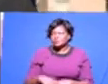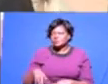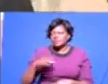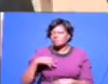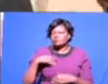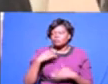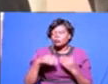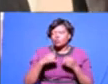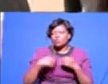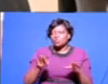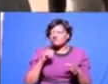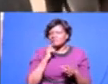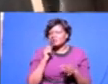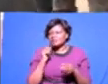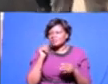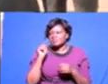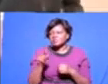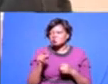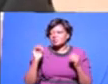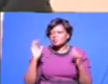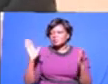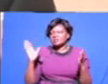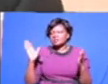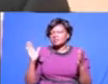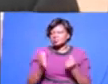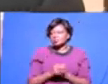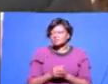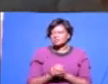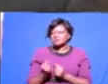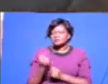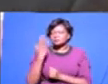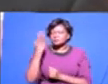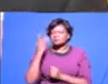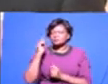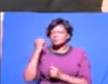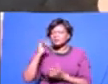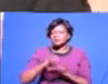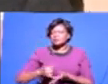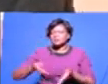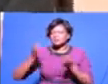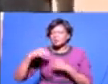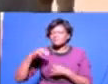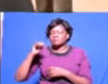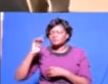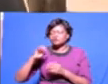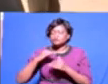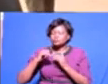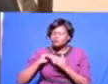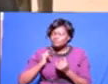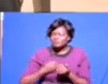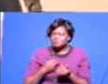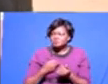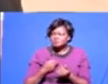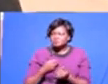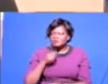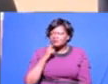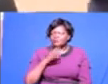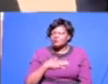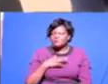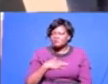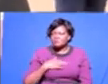a father. This was a great tree in the Republic of Kenya that provided shade to all of us. Alikuwa mzee wetu, alikuwa